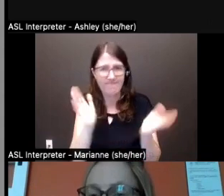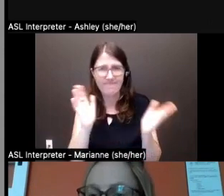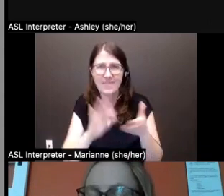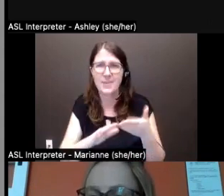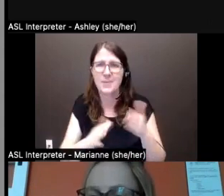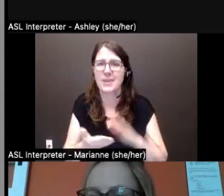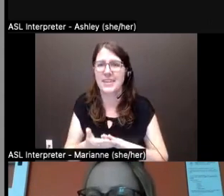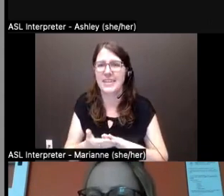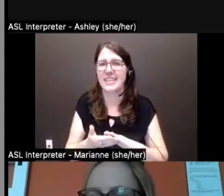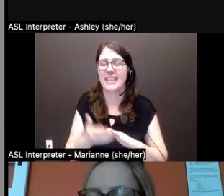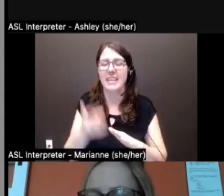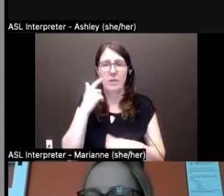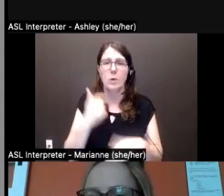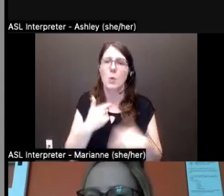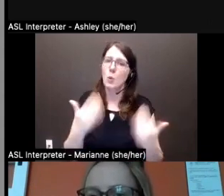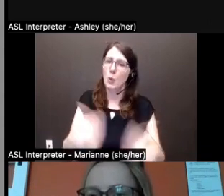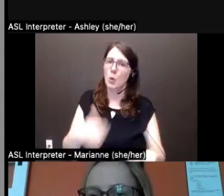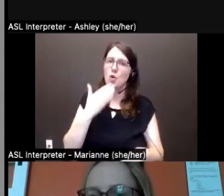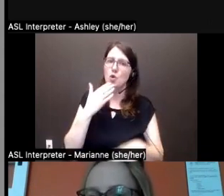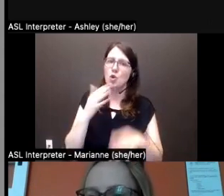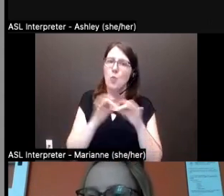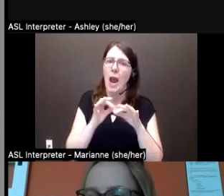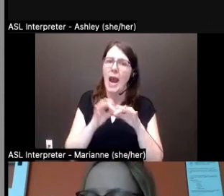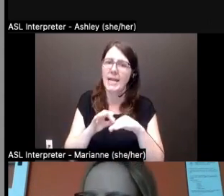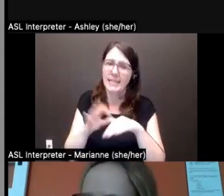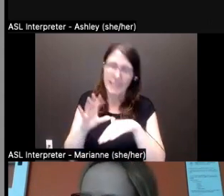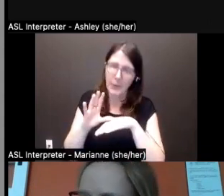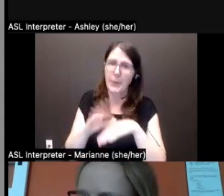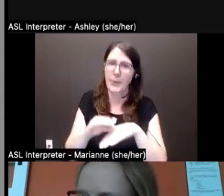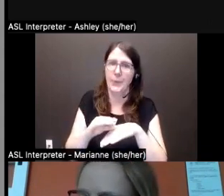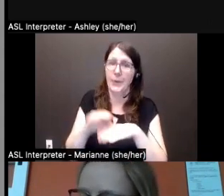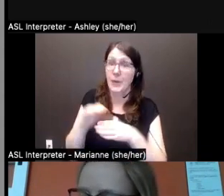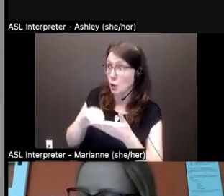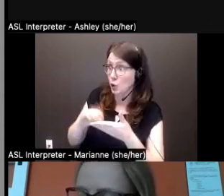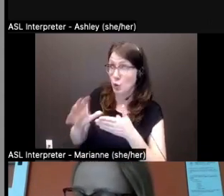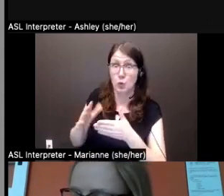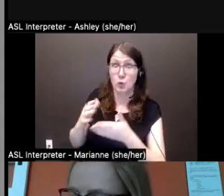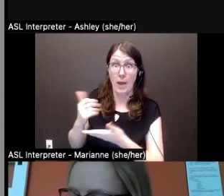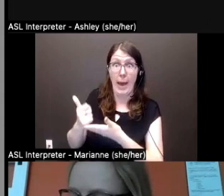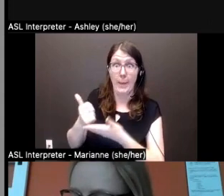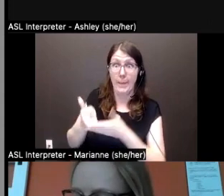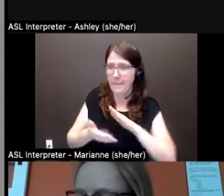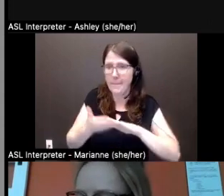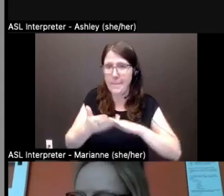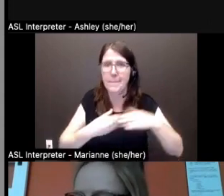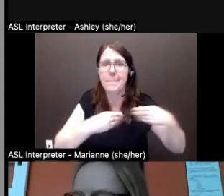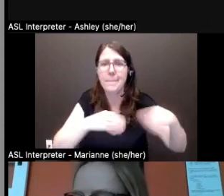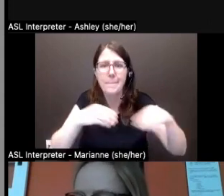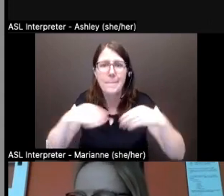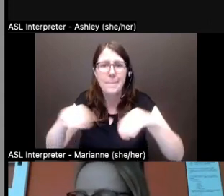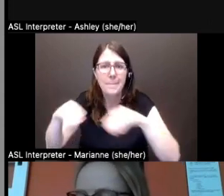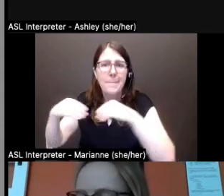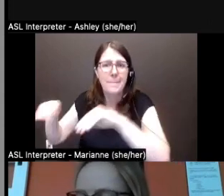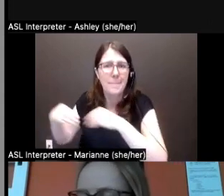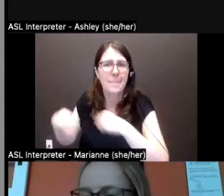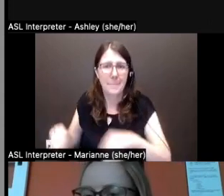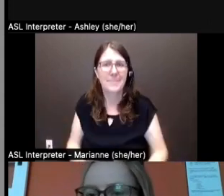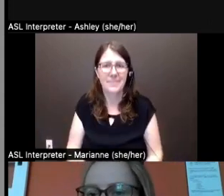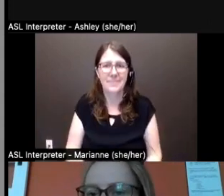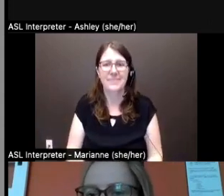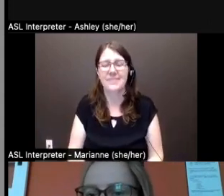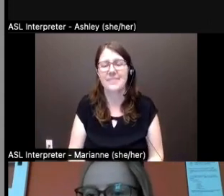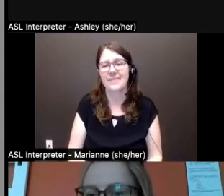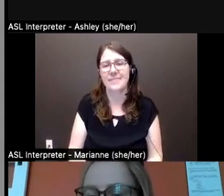at wholesale prices, and our students help run that market. So